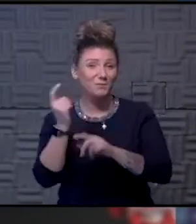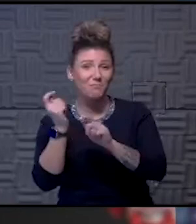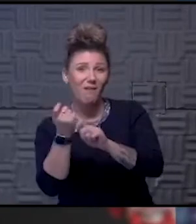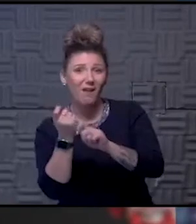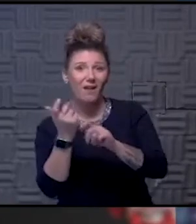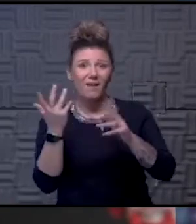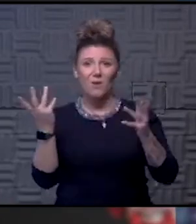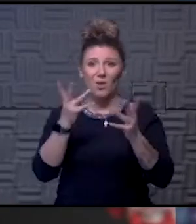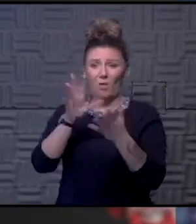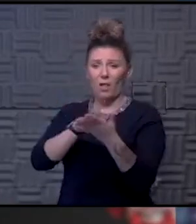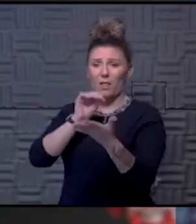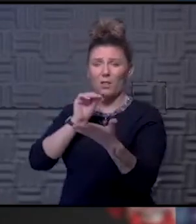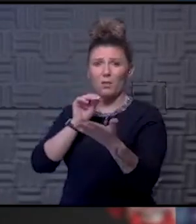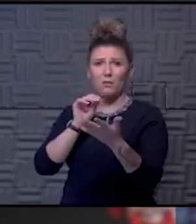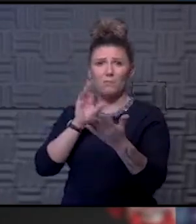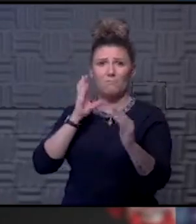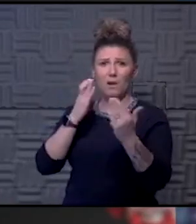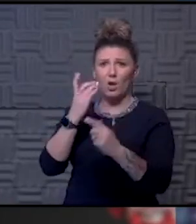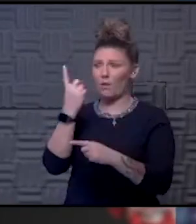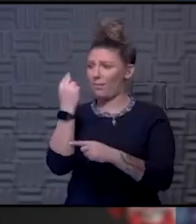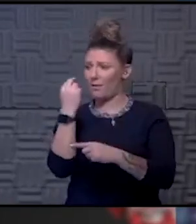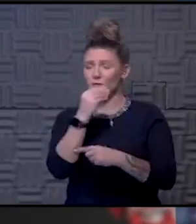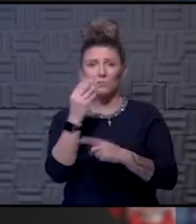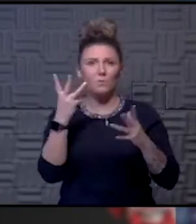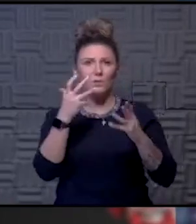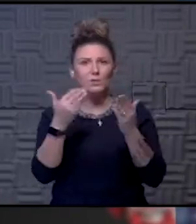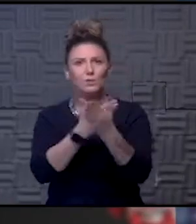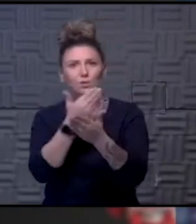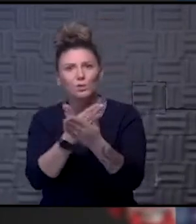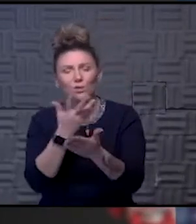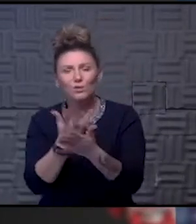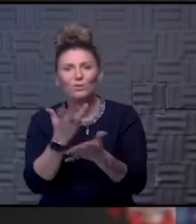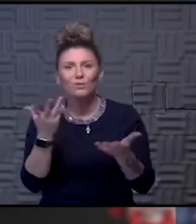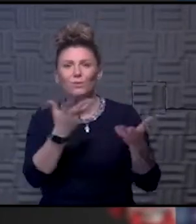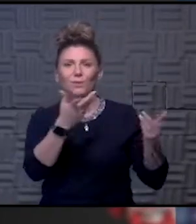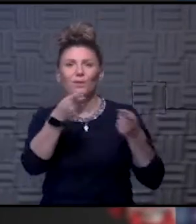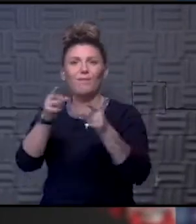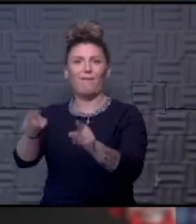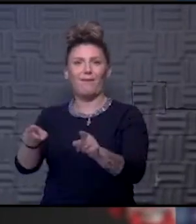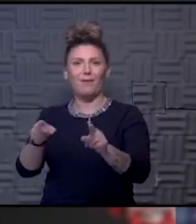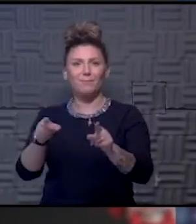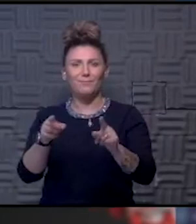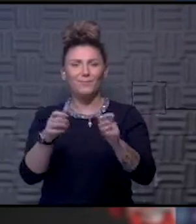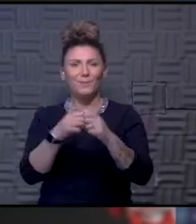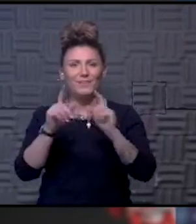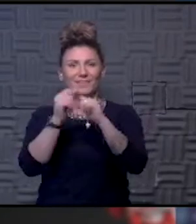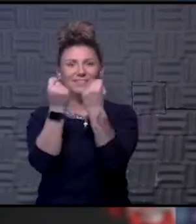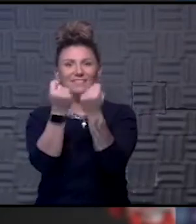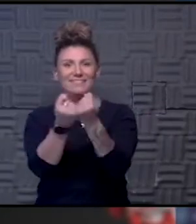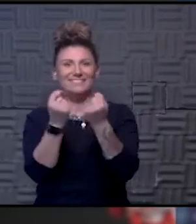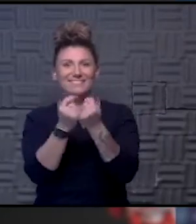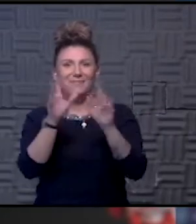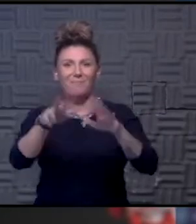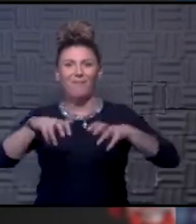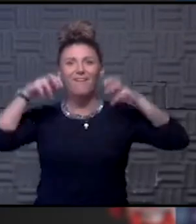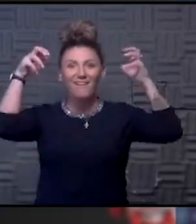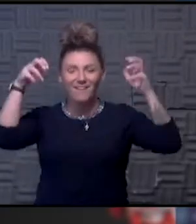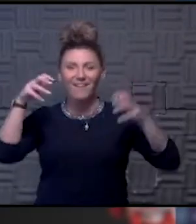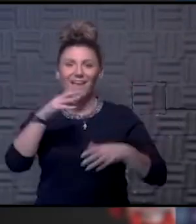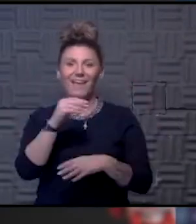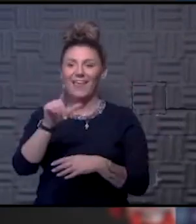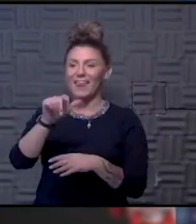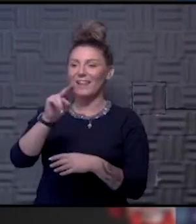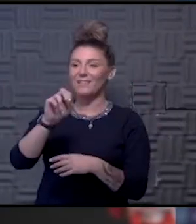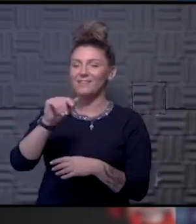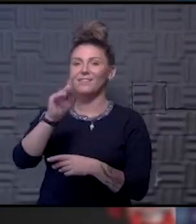we've learned from last year, and what's new in the sense of what's happening with the team and at the stadium. We'll also have Lance